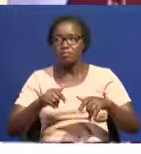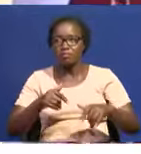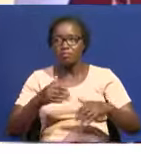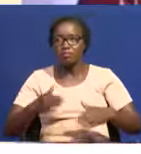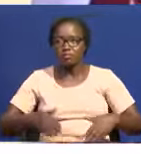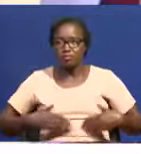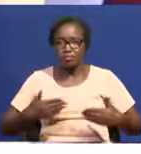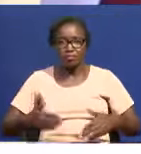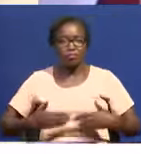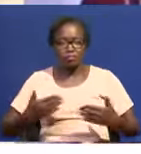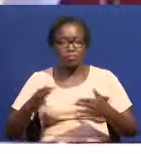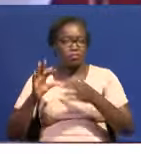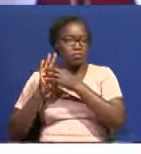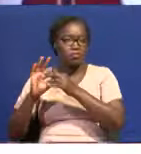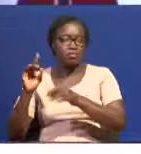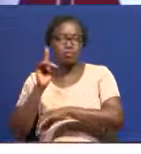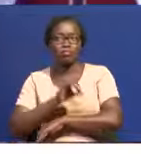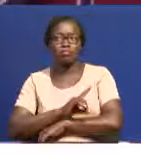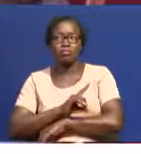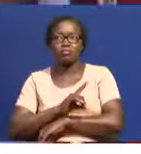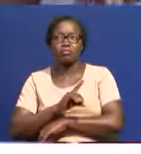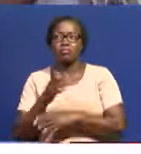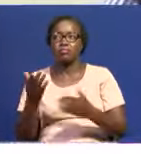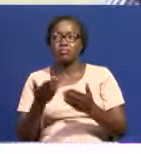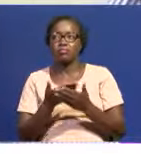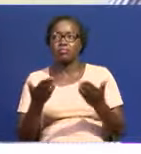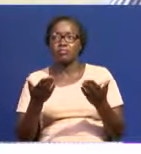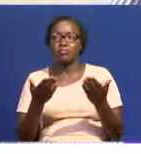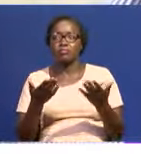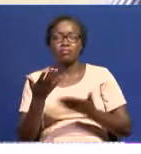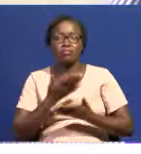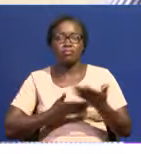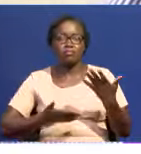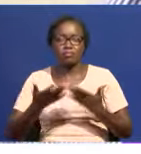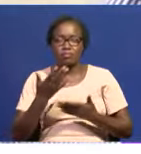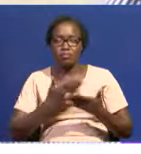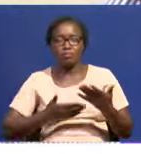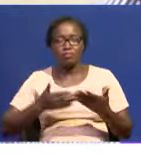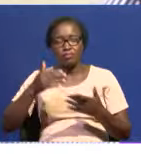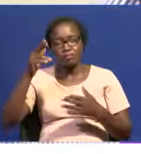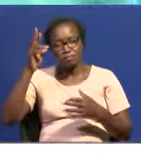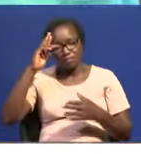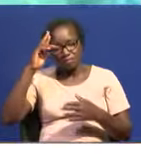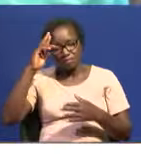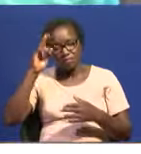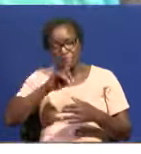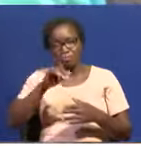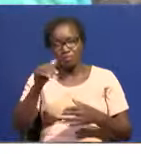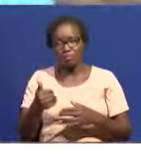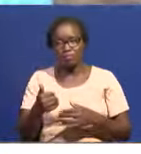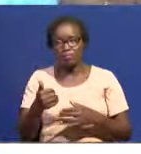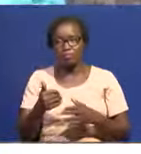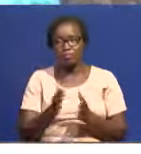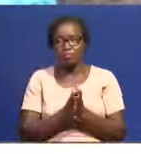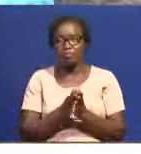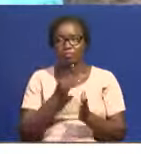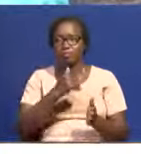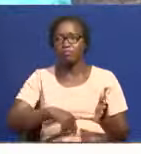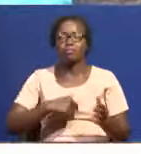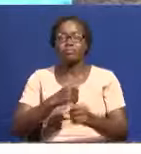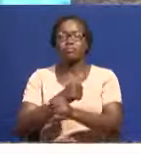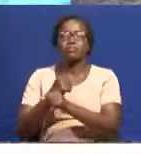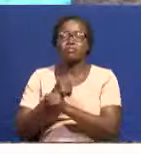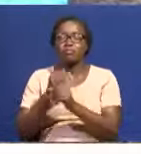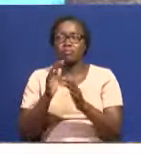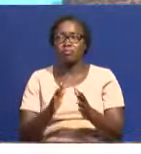wanafurahia sana kwa hiyo Cultural Day ambapo wanatangamana wakikumbushana tamaduni. Finally, Malindi conservationists